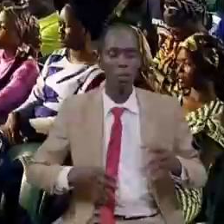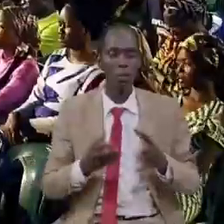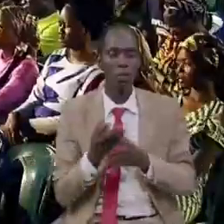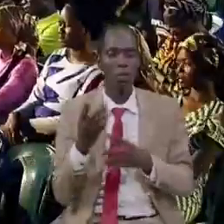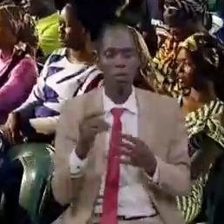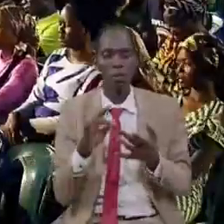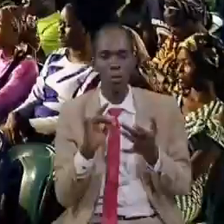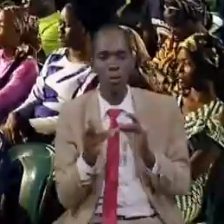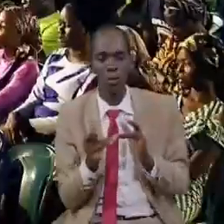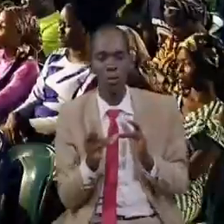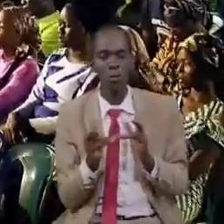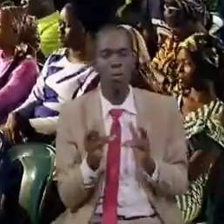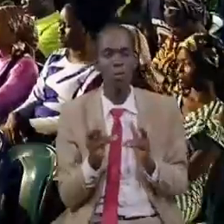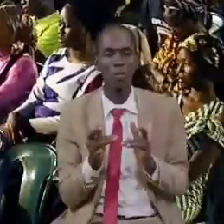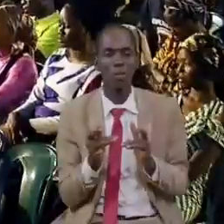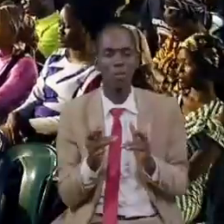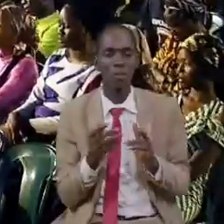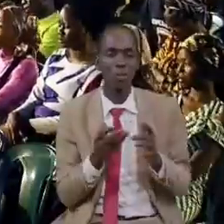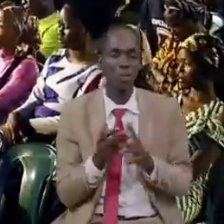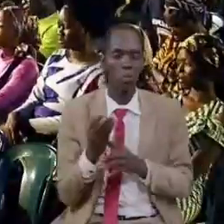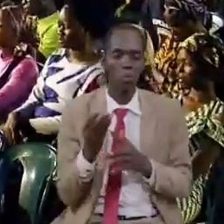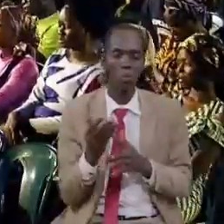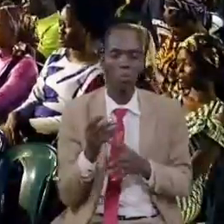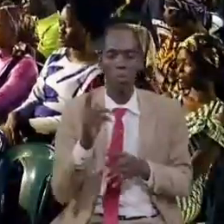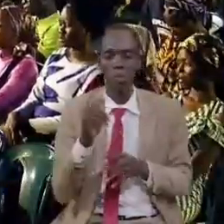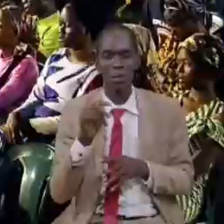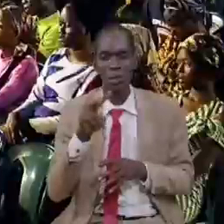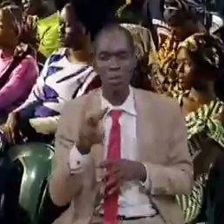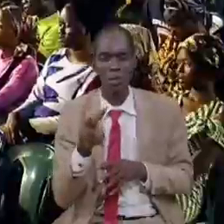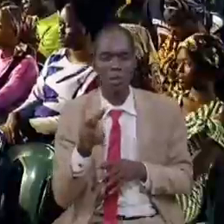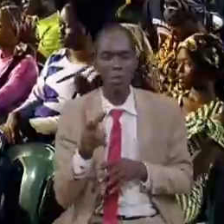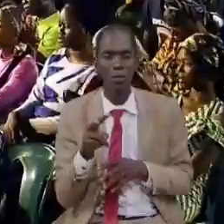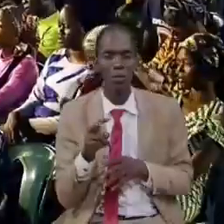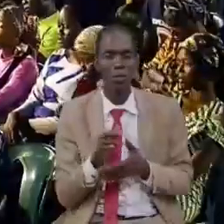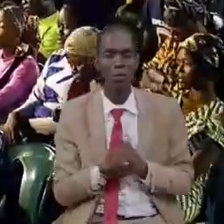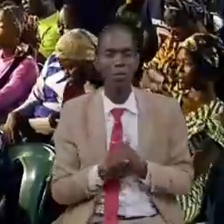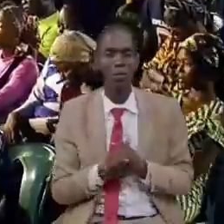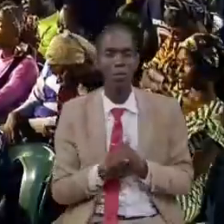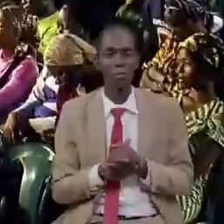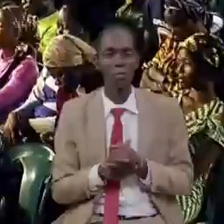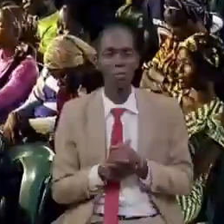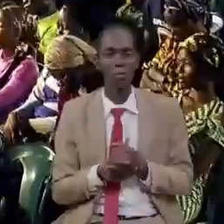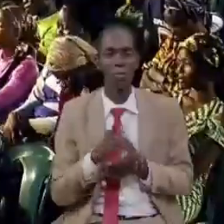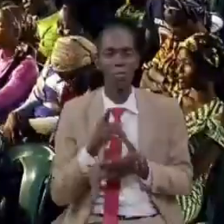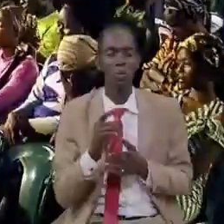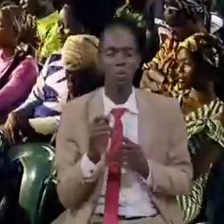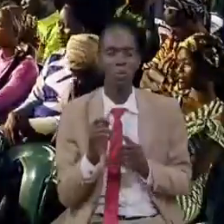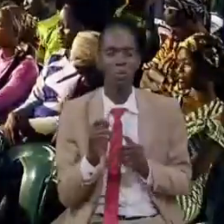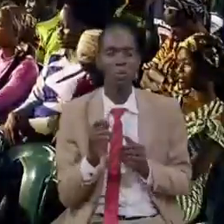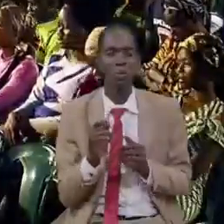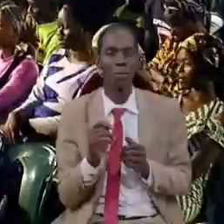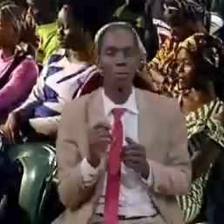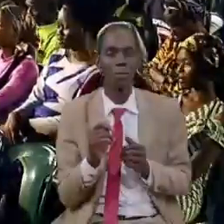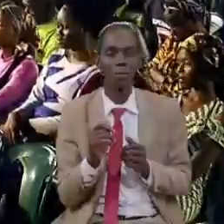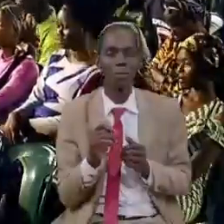the television, your handsets, please, you will have a link there